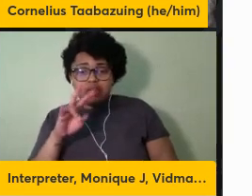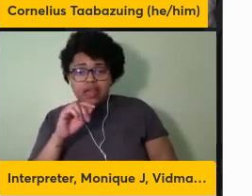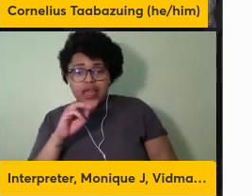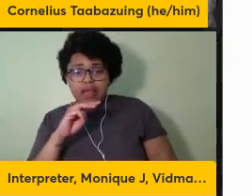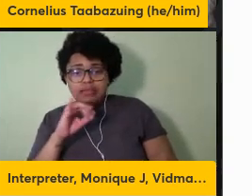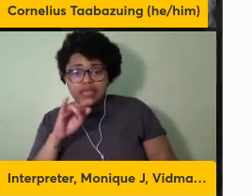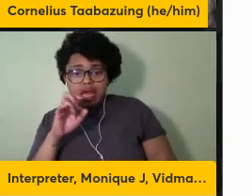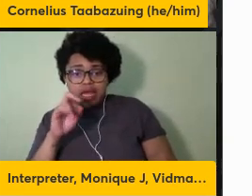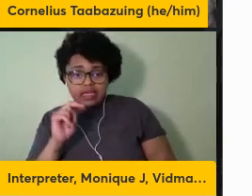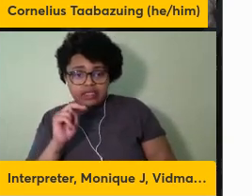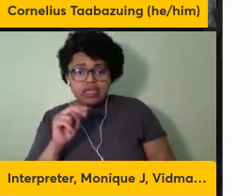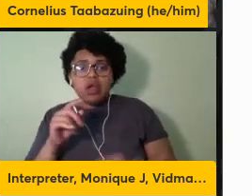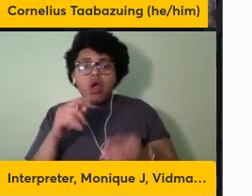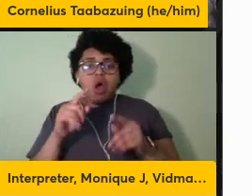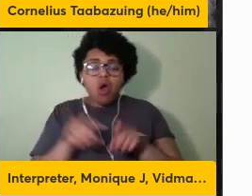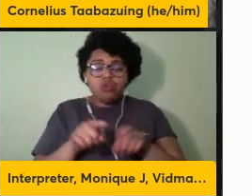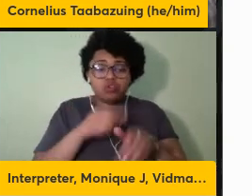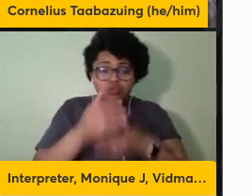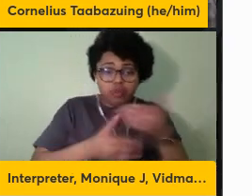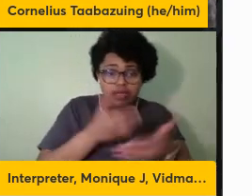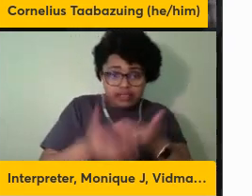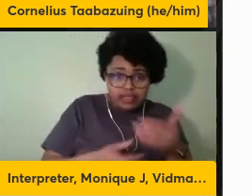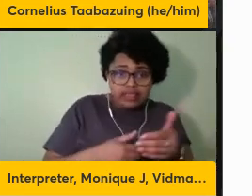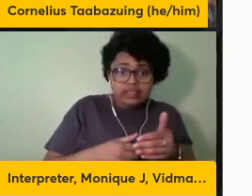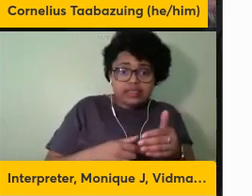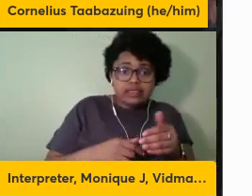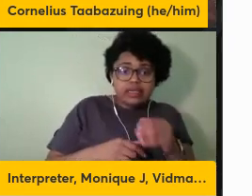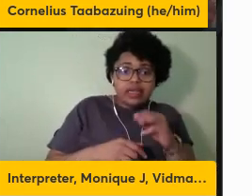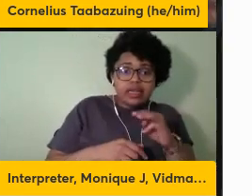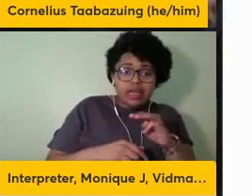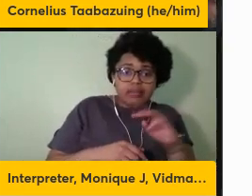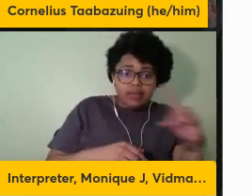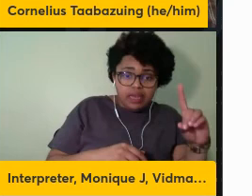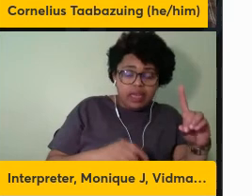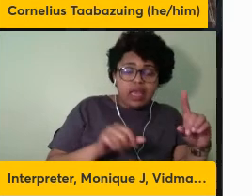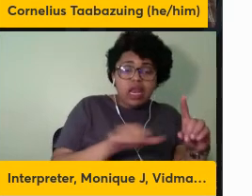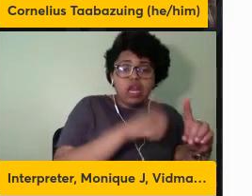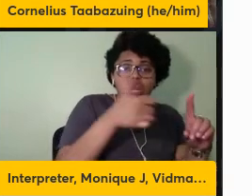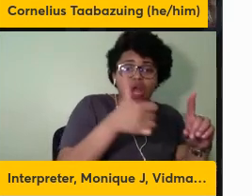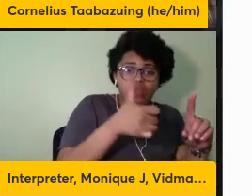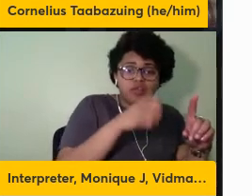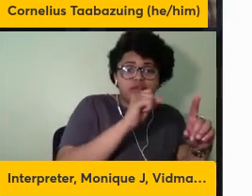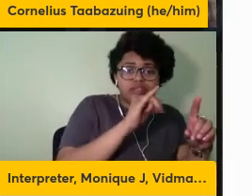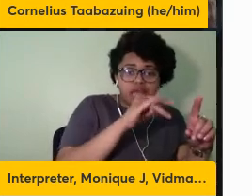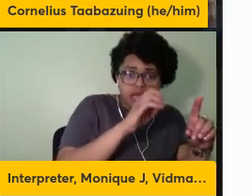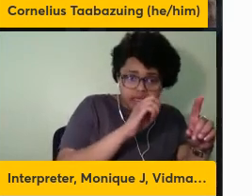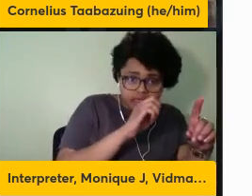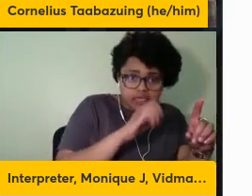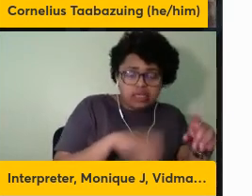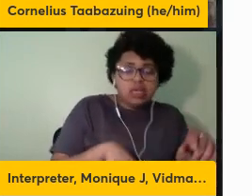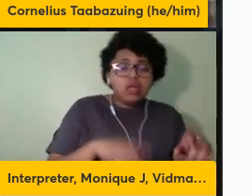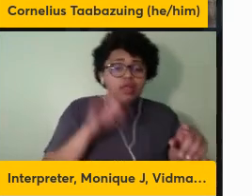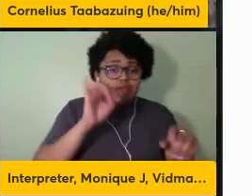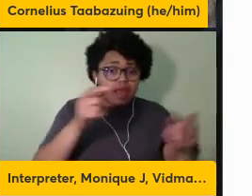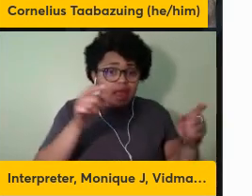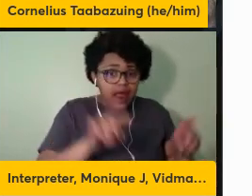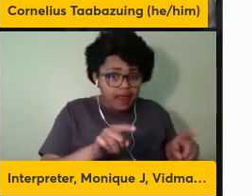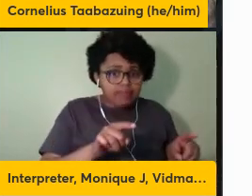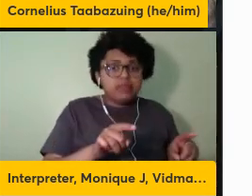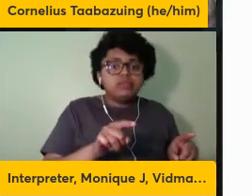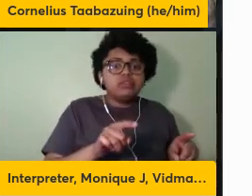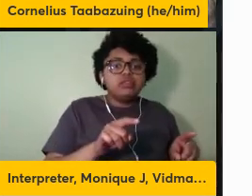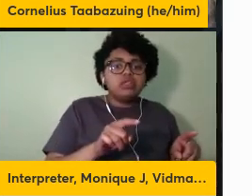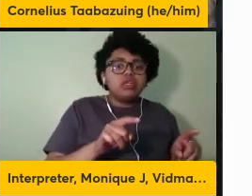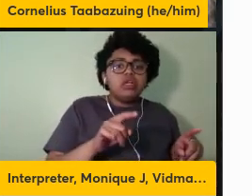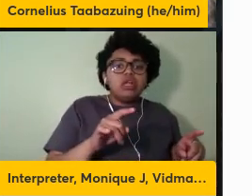at an alternative site. And that was that alternative processing that we were seeing with our apoptosis inducer. And when this happens, it abolishes